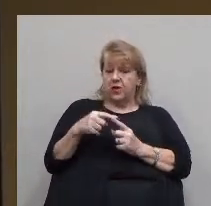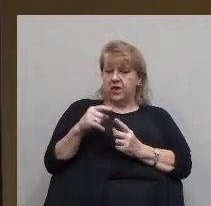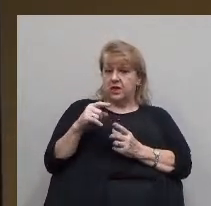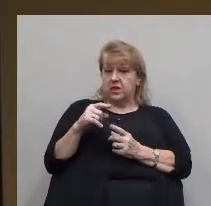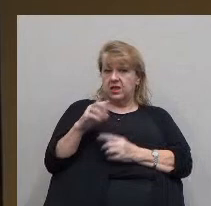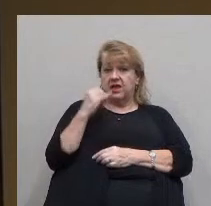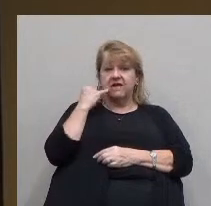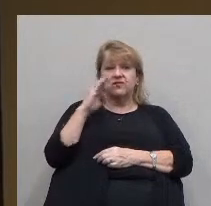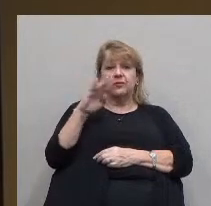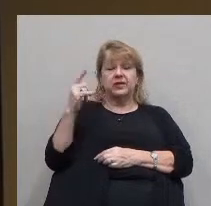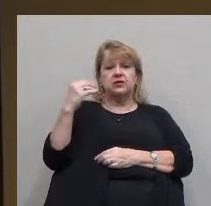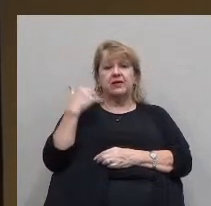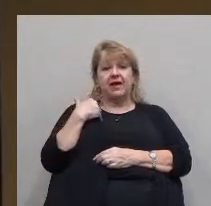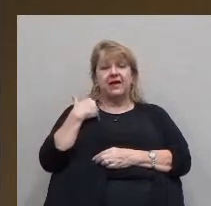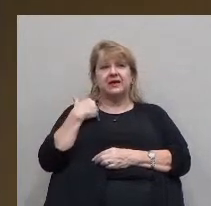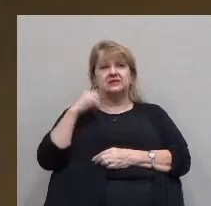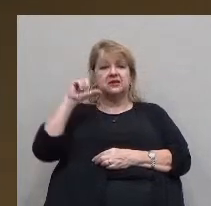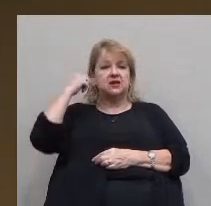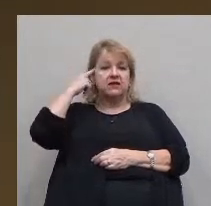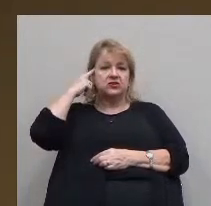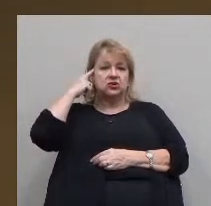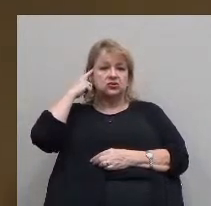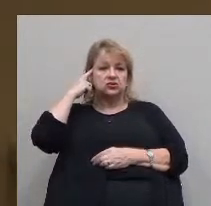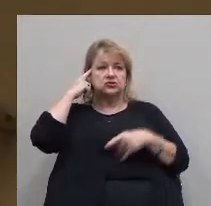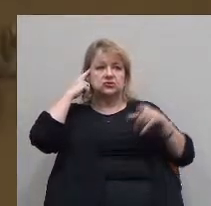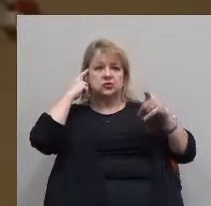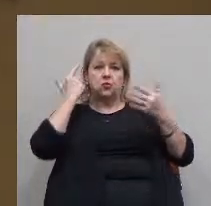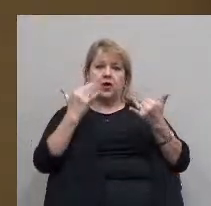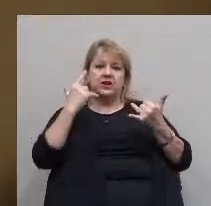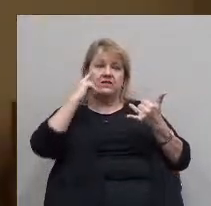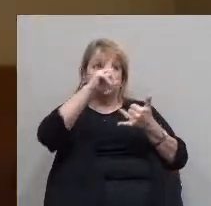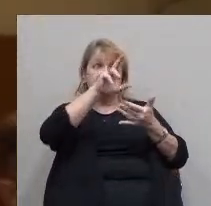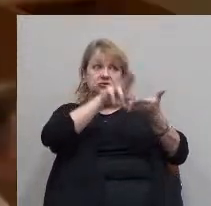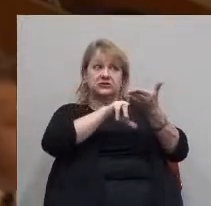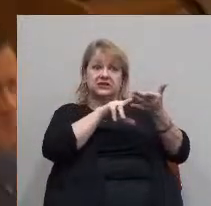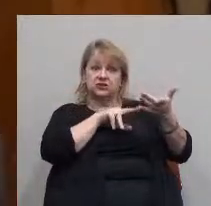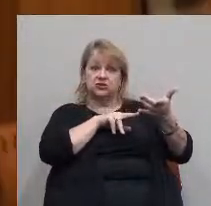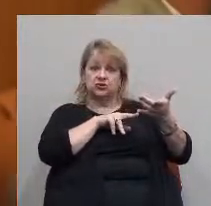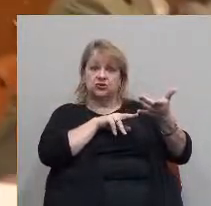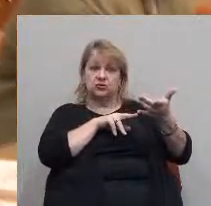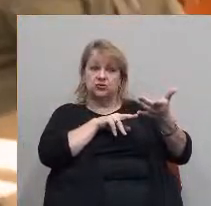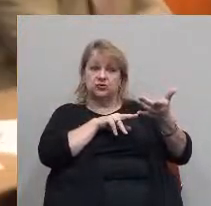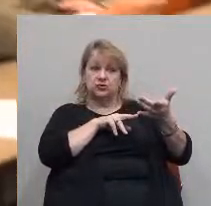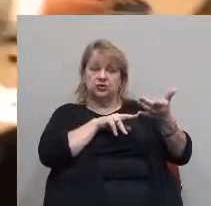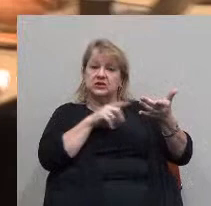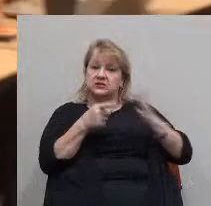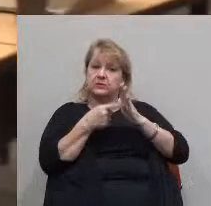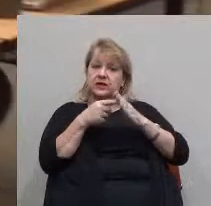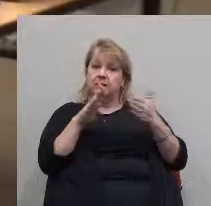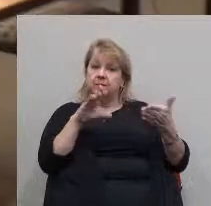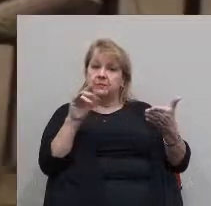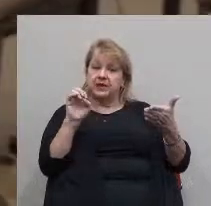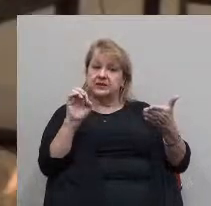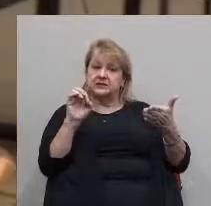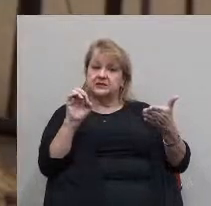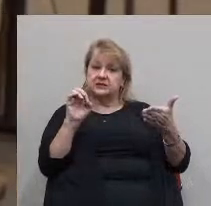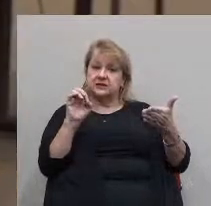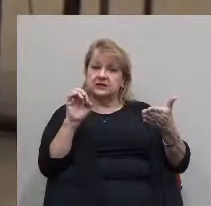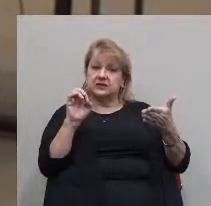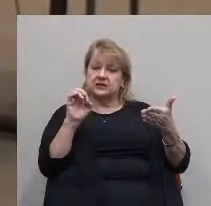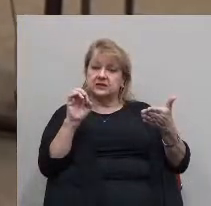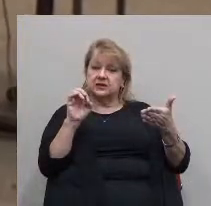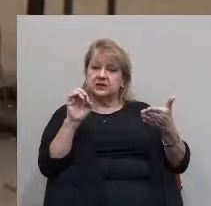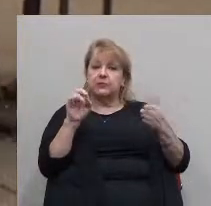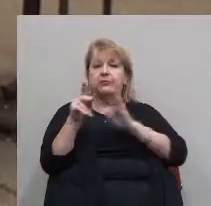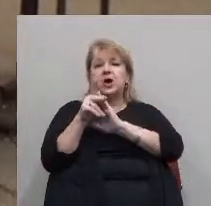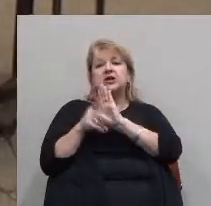has the governor's, effective upon the governor's signature, there are times where BESE has policy already